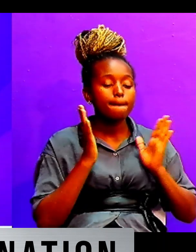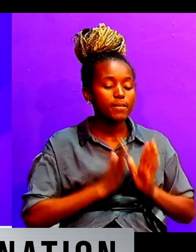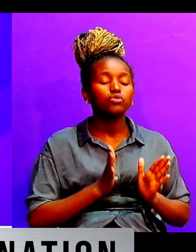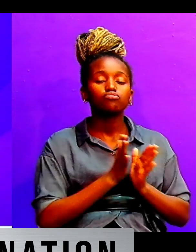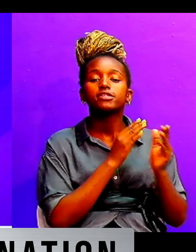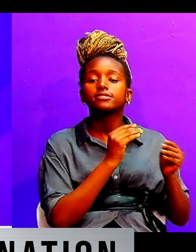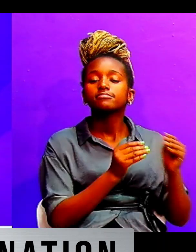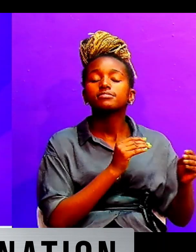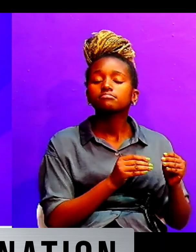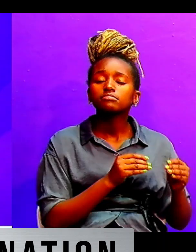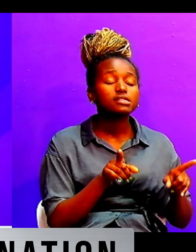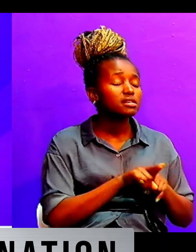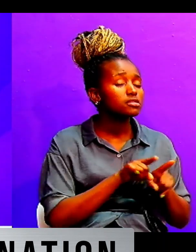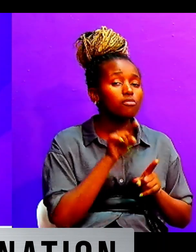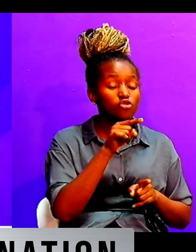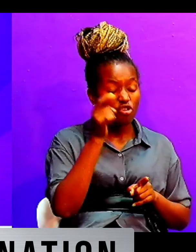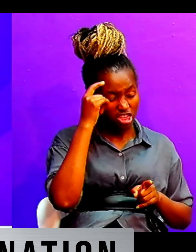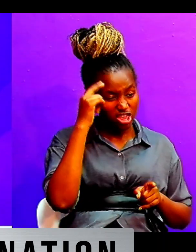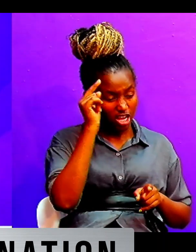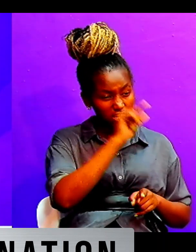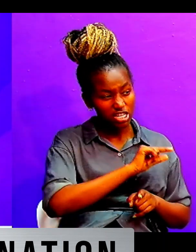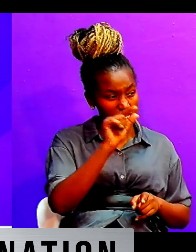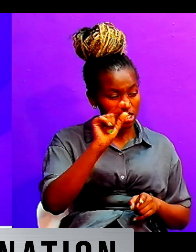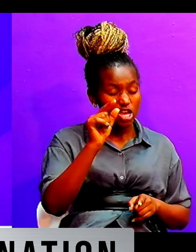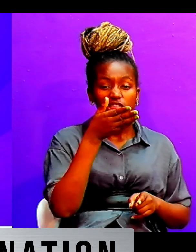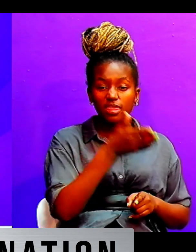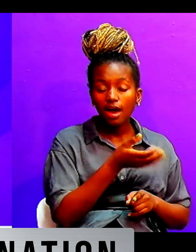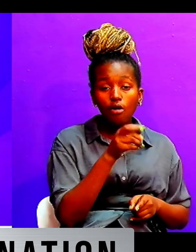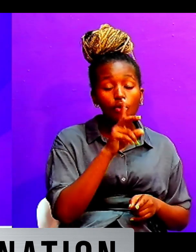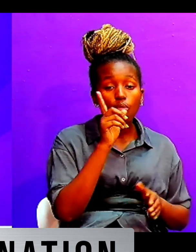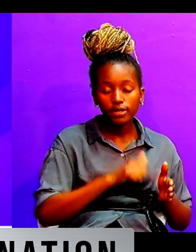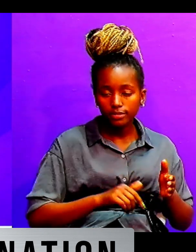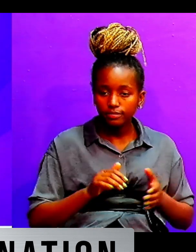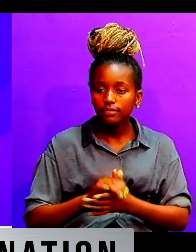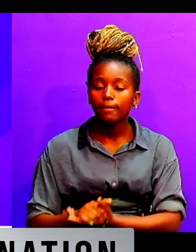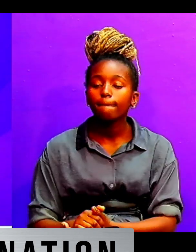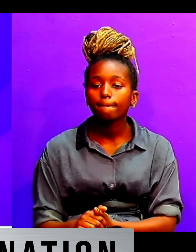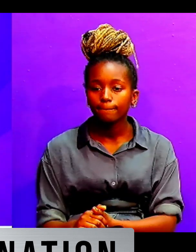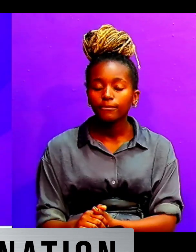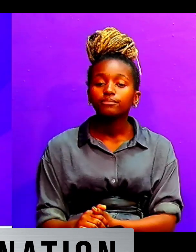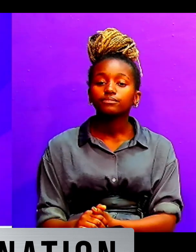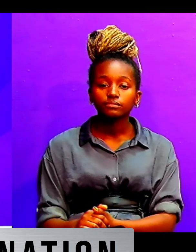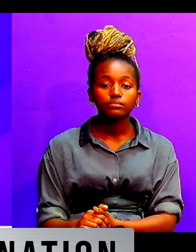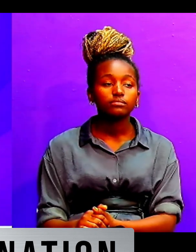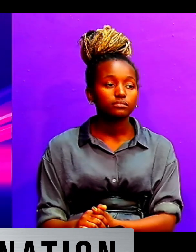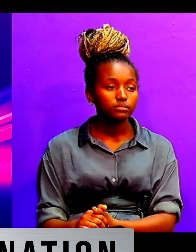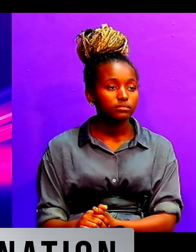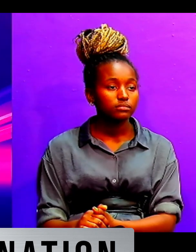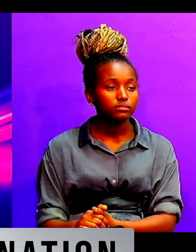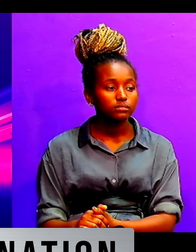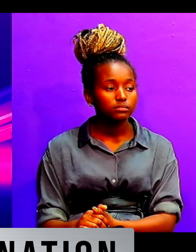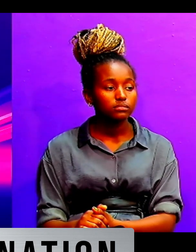Do we need Gen Zs to help us, or we can do it ourselves? Are we strong enough? Maybe I start